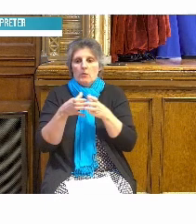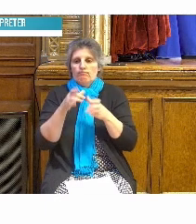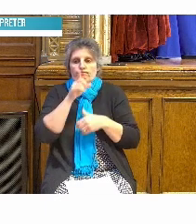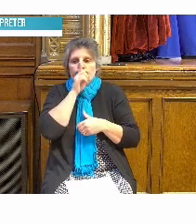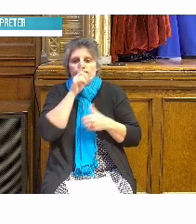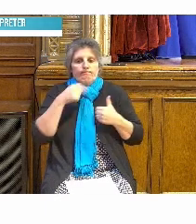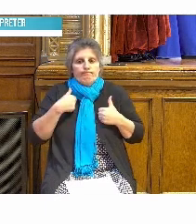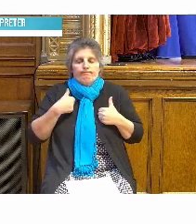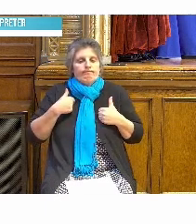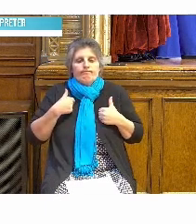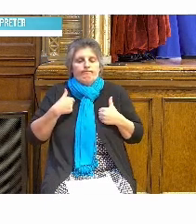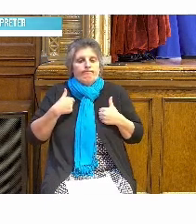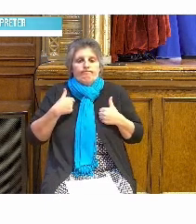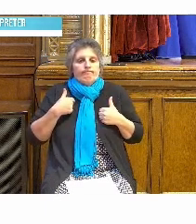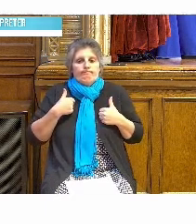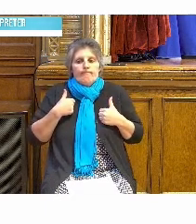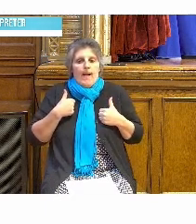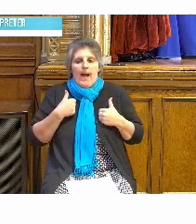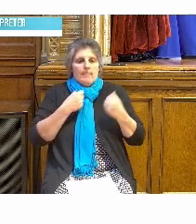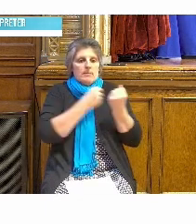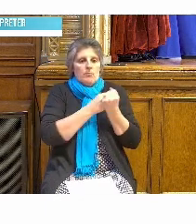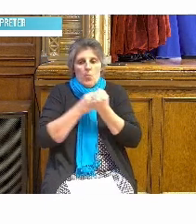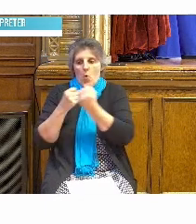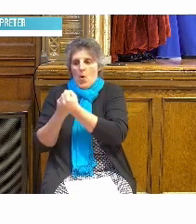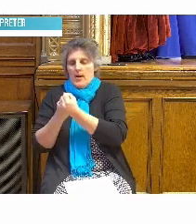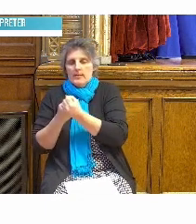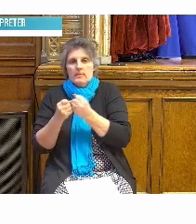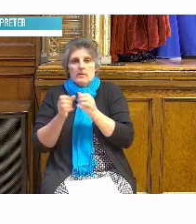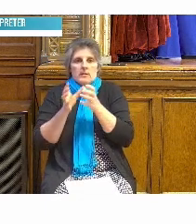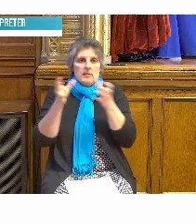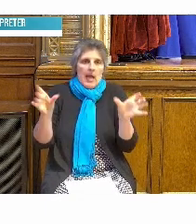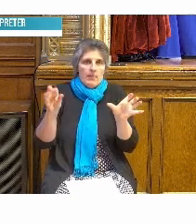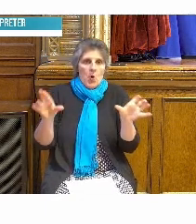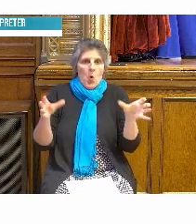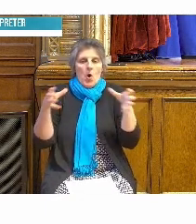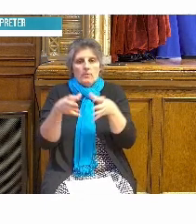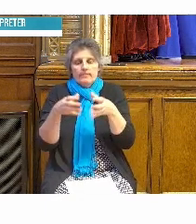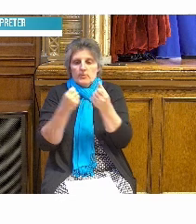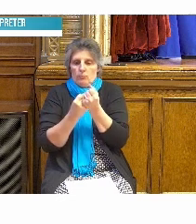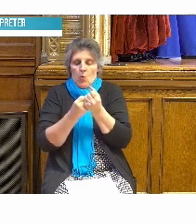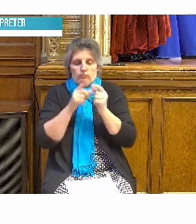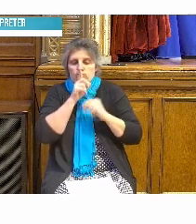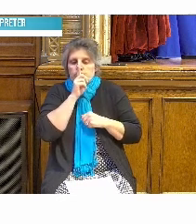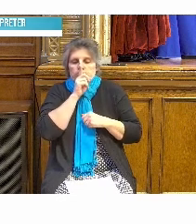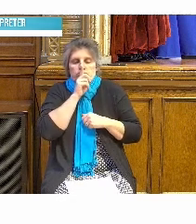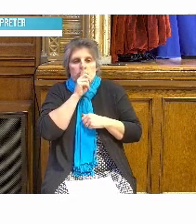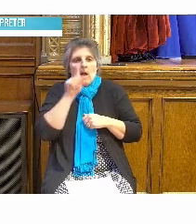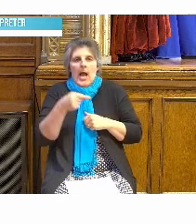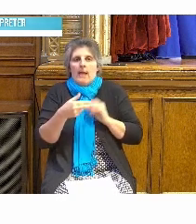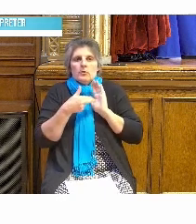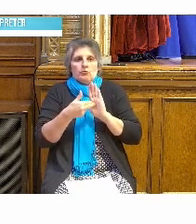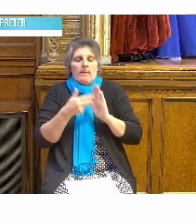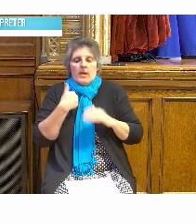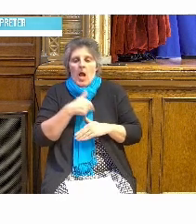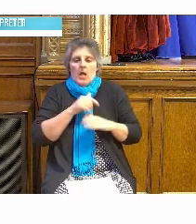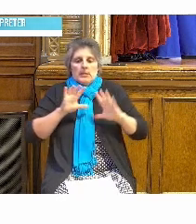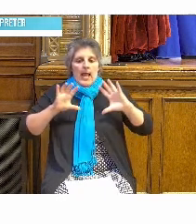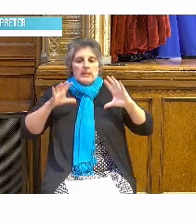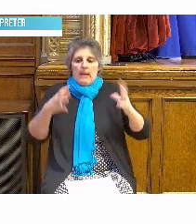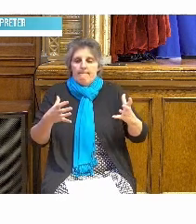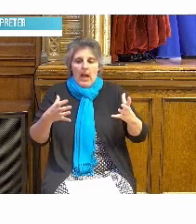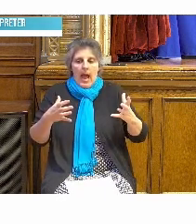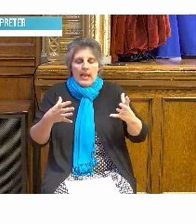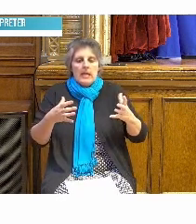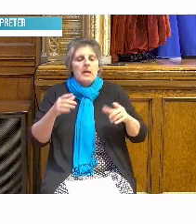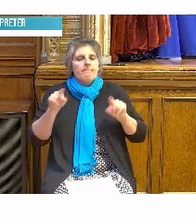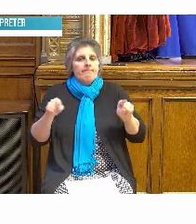not wedded to one or the other. I'm just really presenting for us as a body the factors to